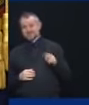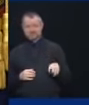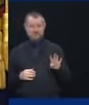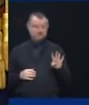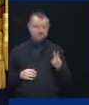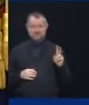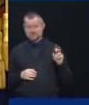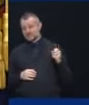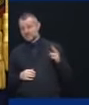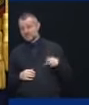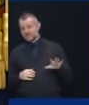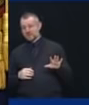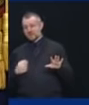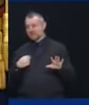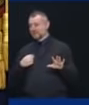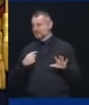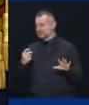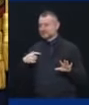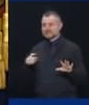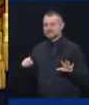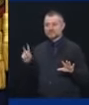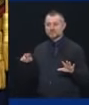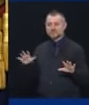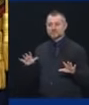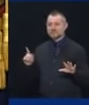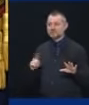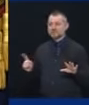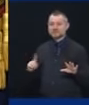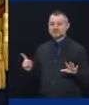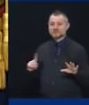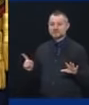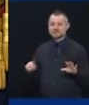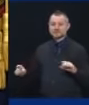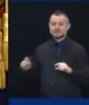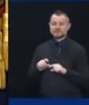you're right, has a much larger gap at about $7 billion.